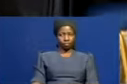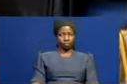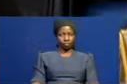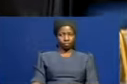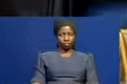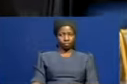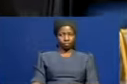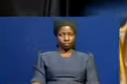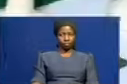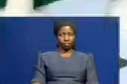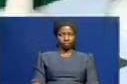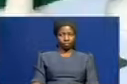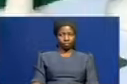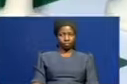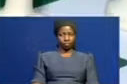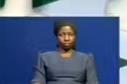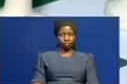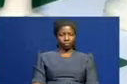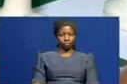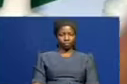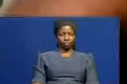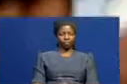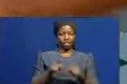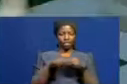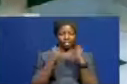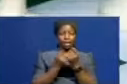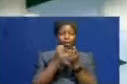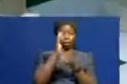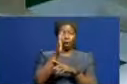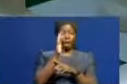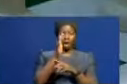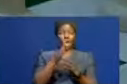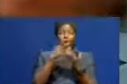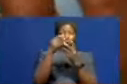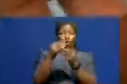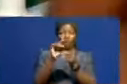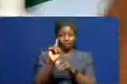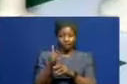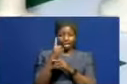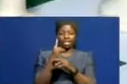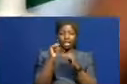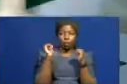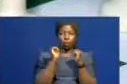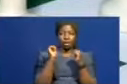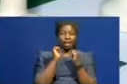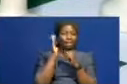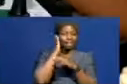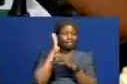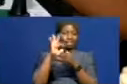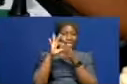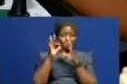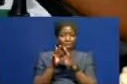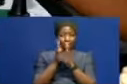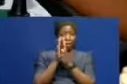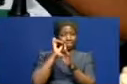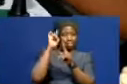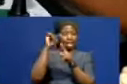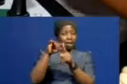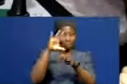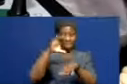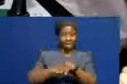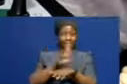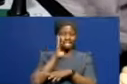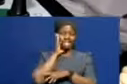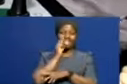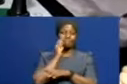and we can make it. The team will be making its debut in the Winter Deaflympics indoor sport with the aim of gaining experience and